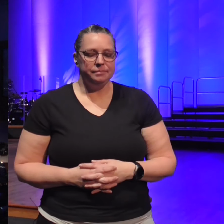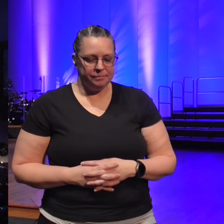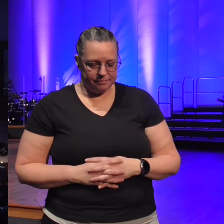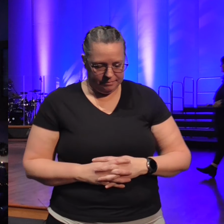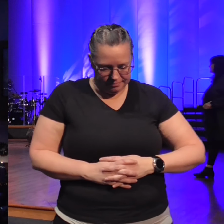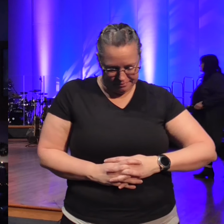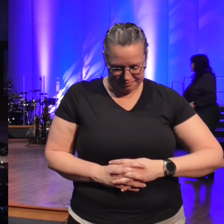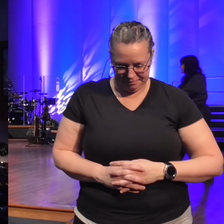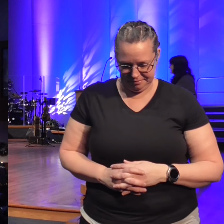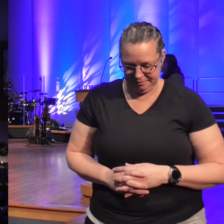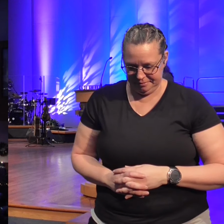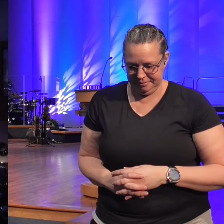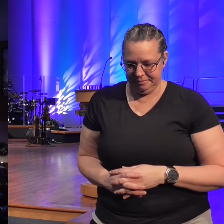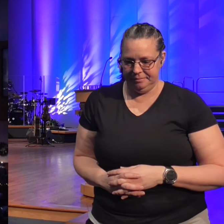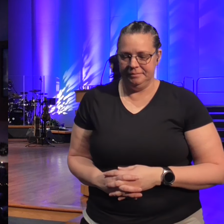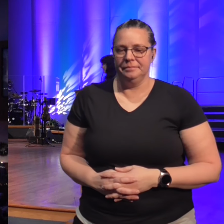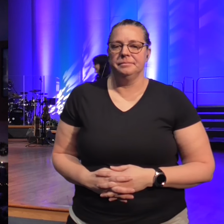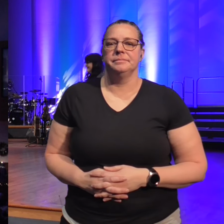Thank you, Tom.